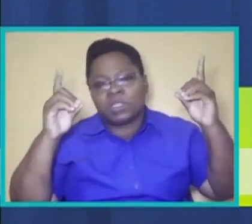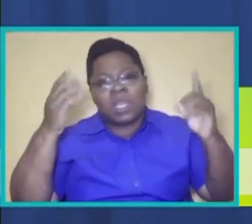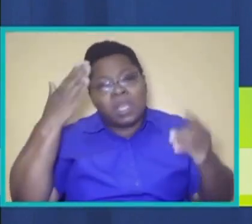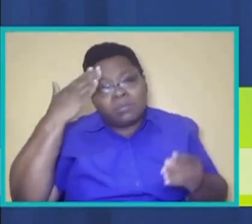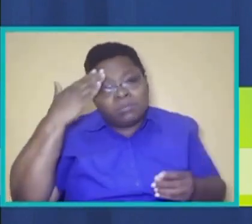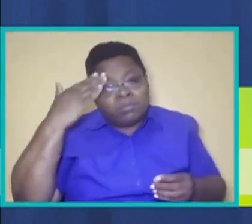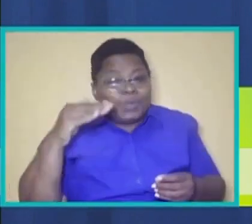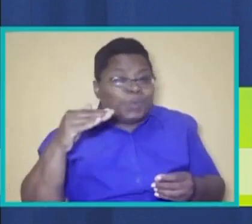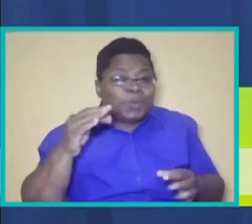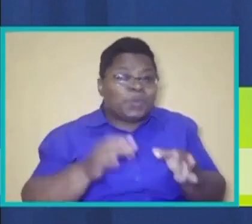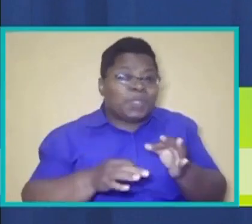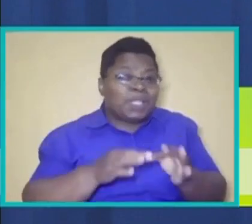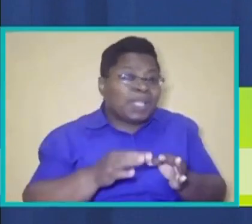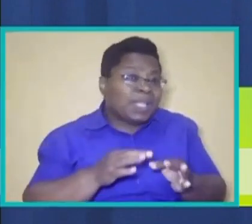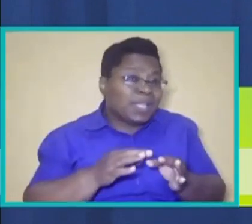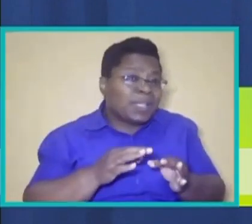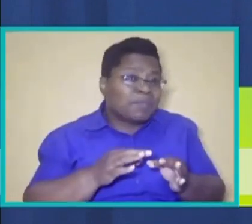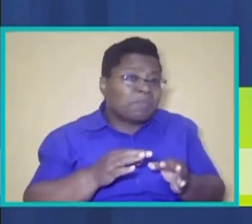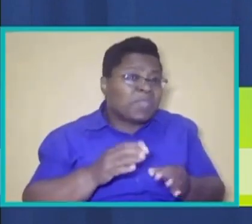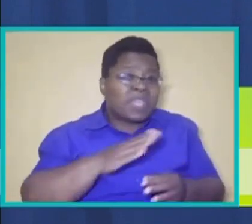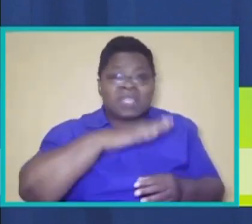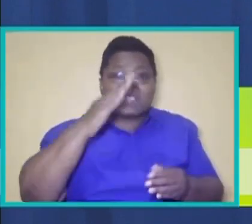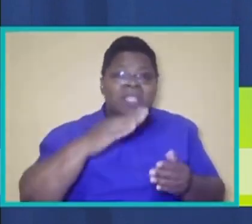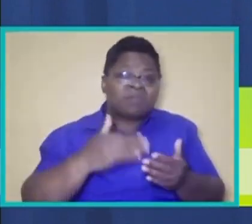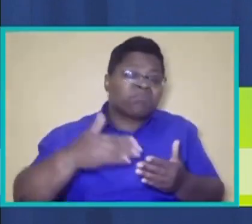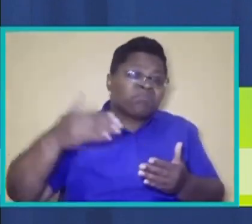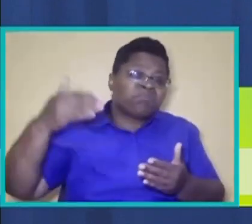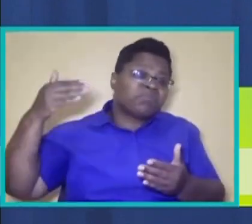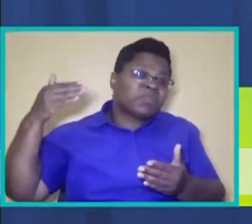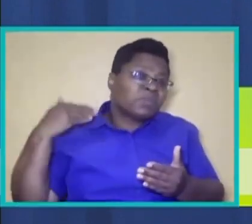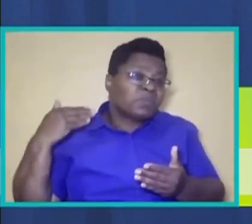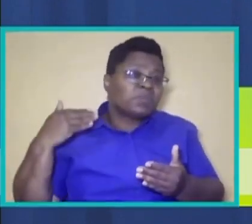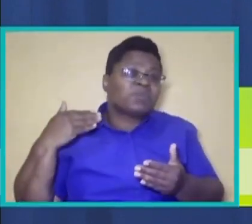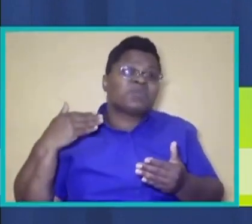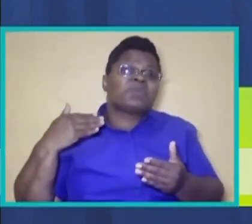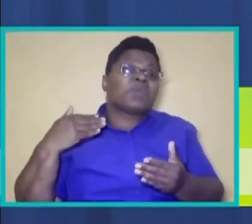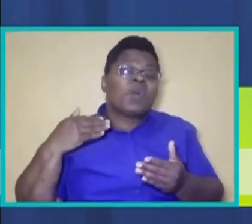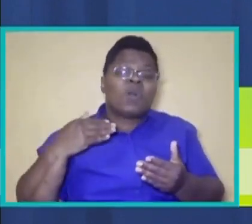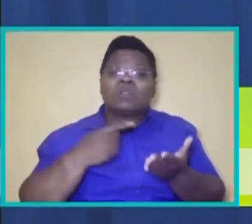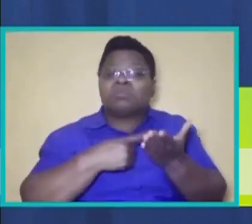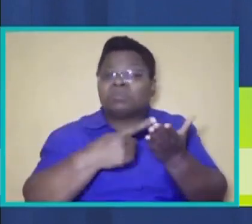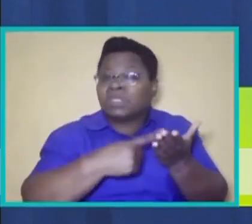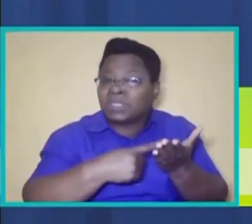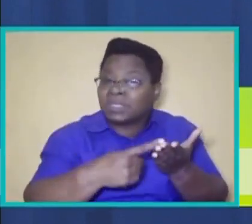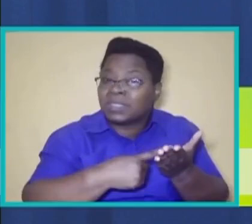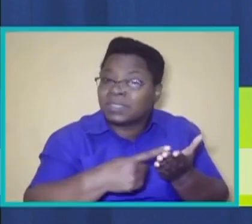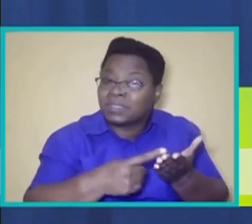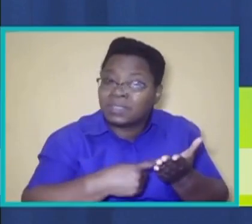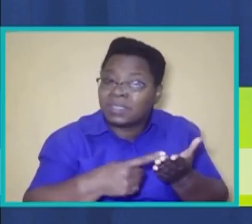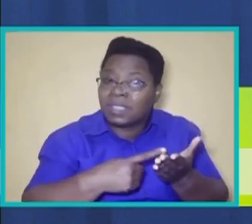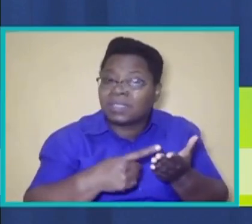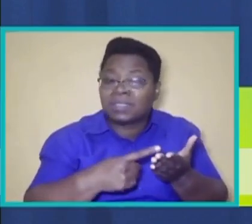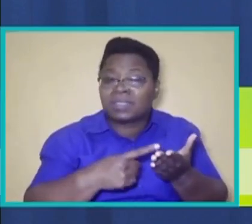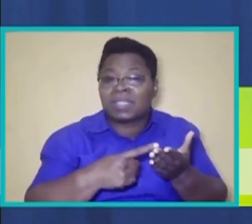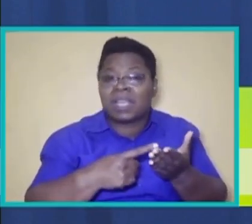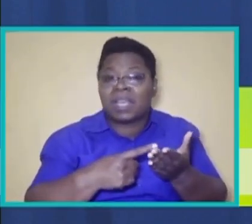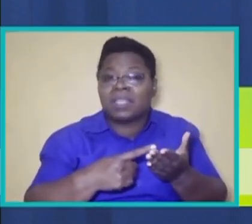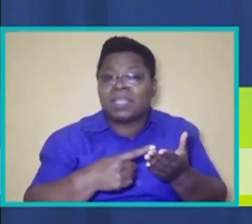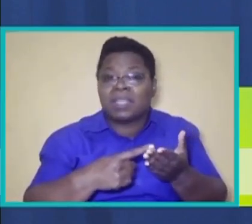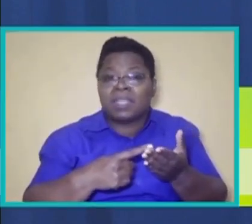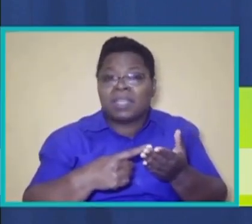never been consulted after that. But it is generally along the line of